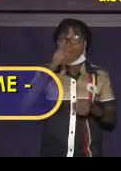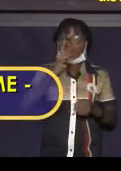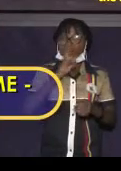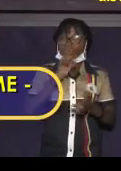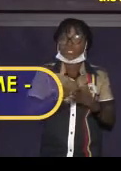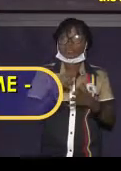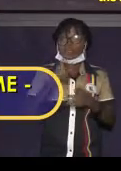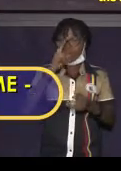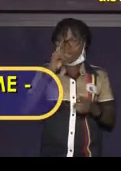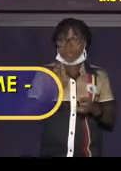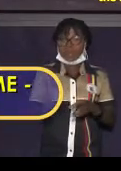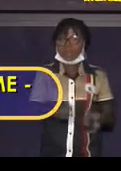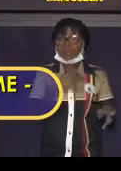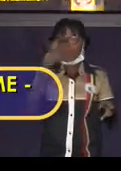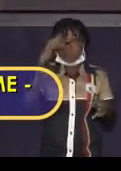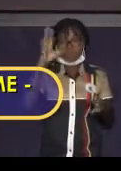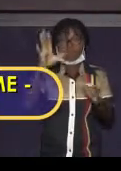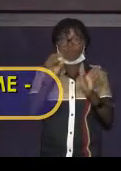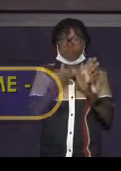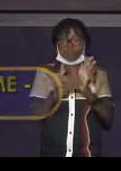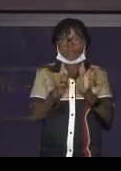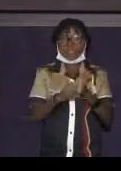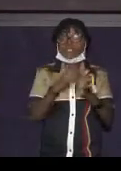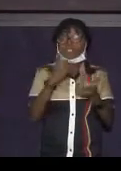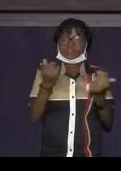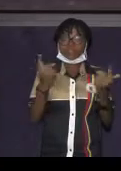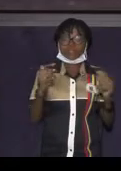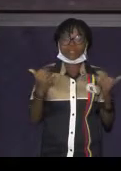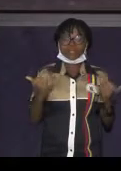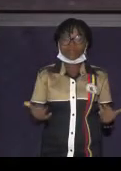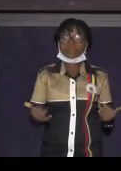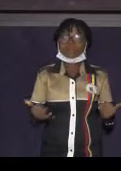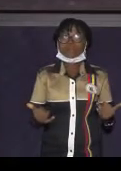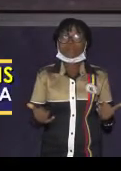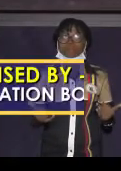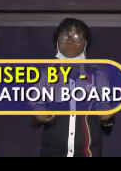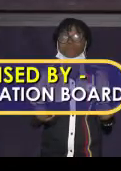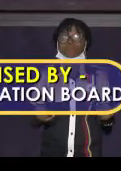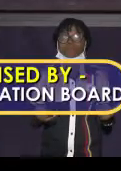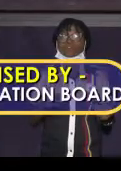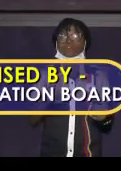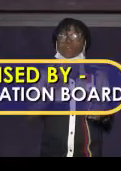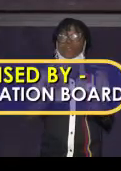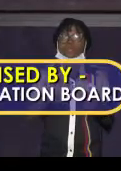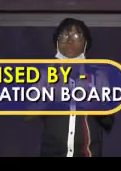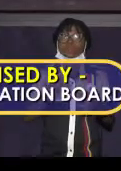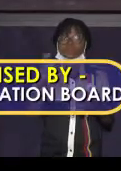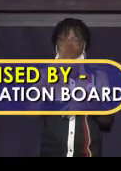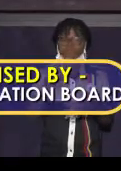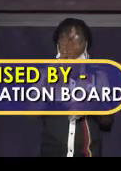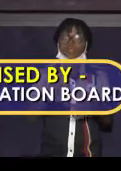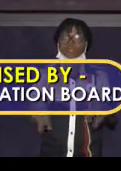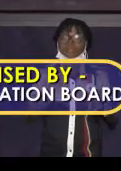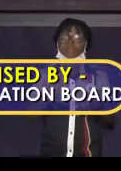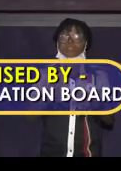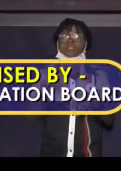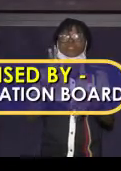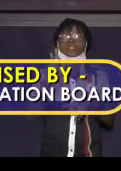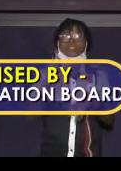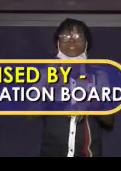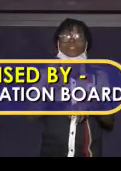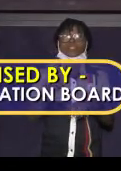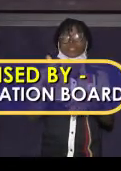for one of your own, and that is coming right up. You have to find the value of 3a minus